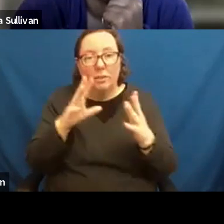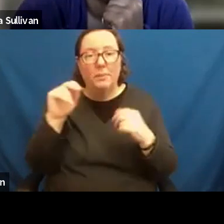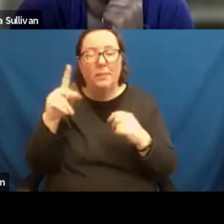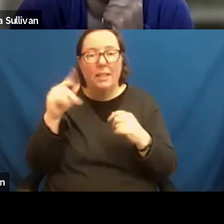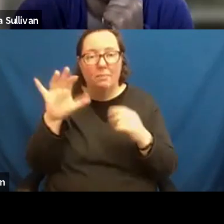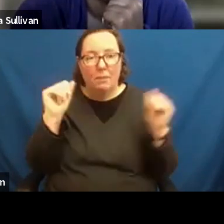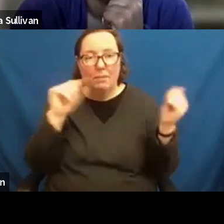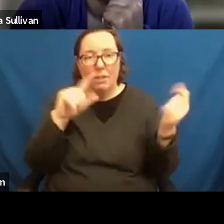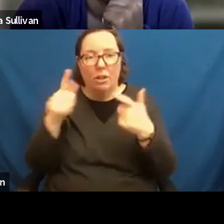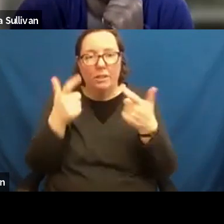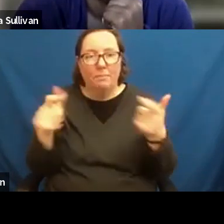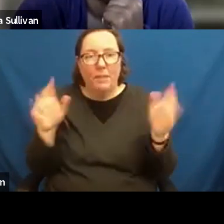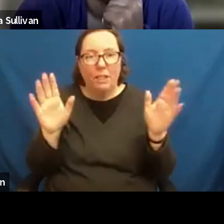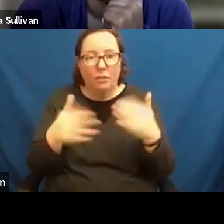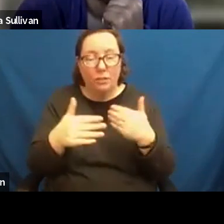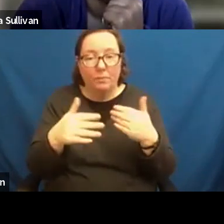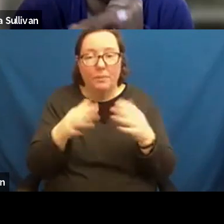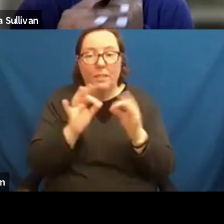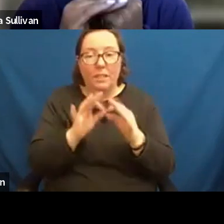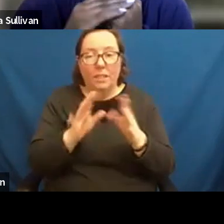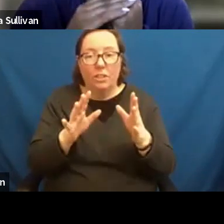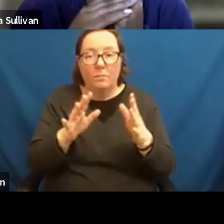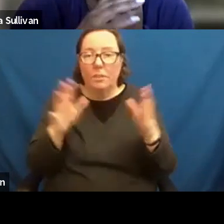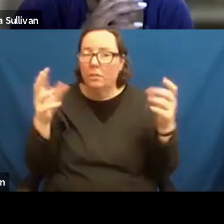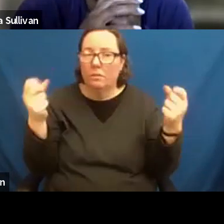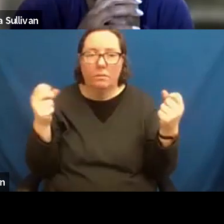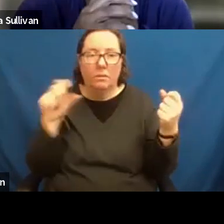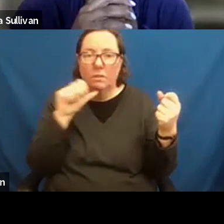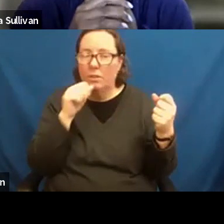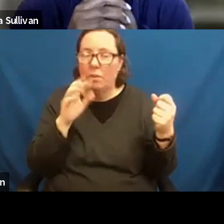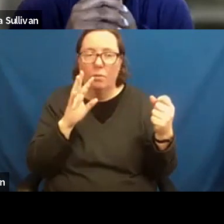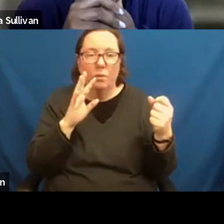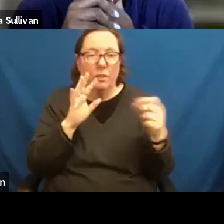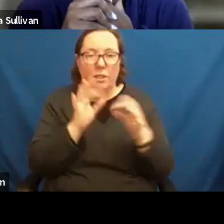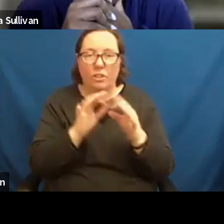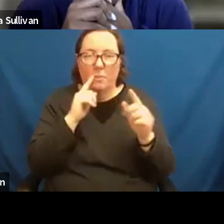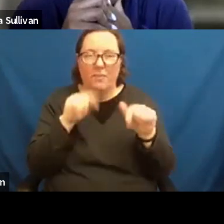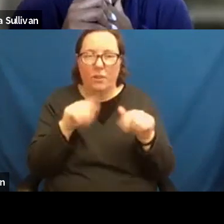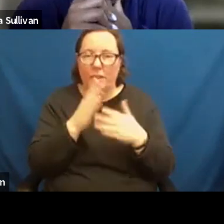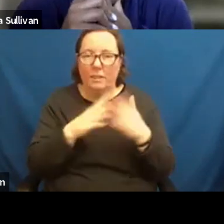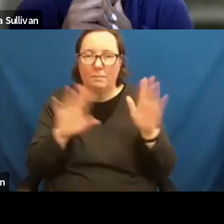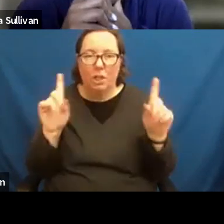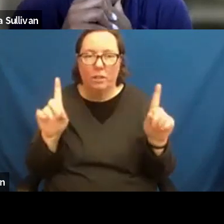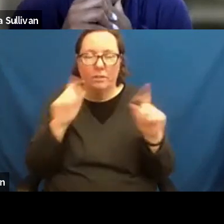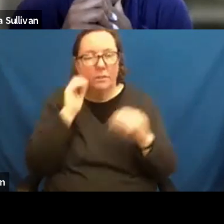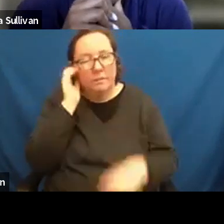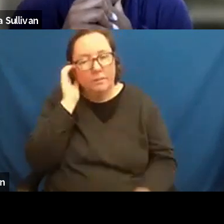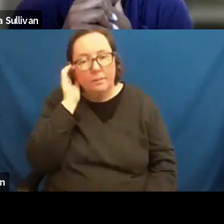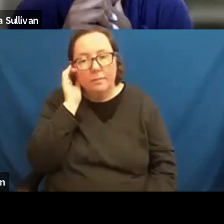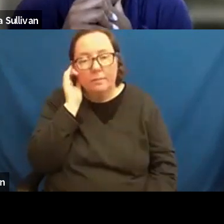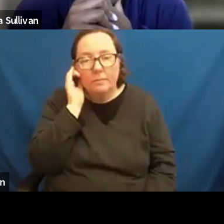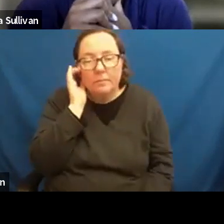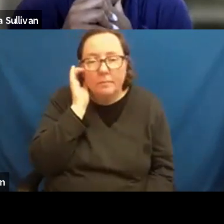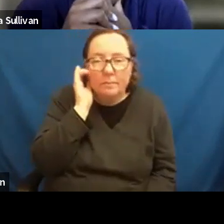be in the main room, and interpreters, please stop interpreting and mute yourself for this part of the testimony.